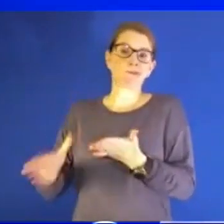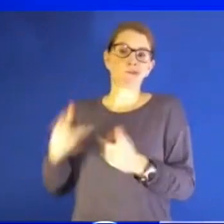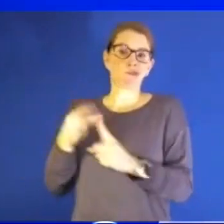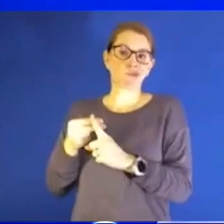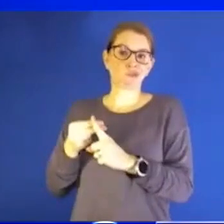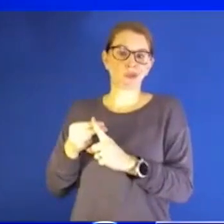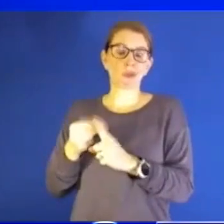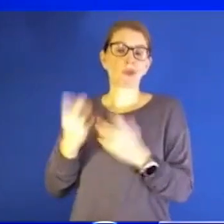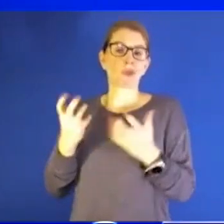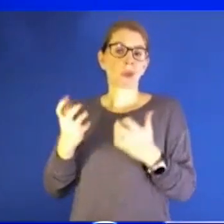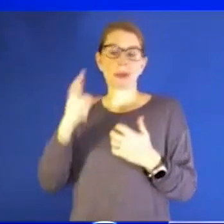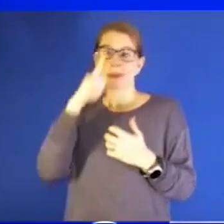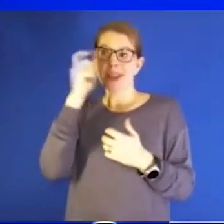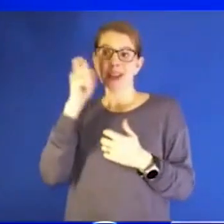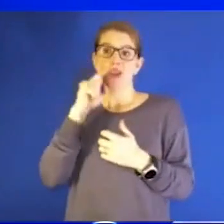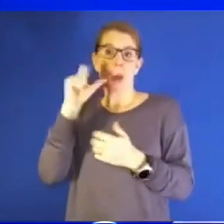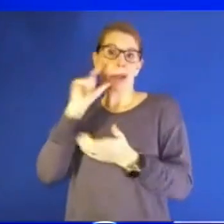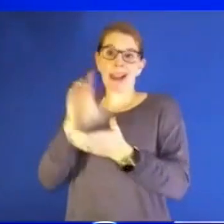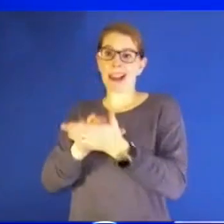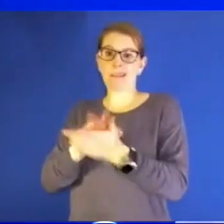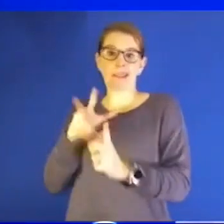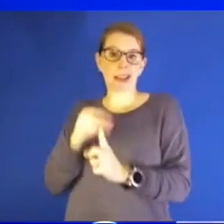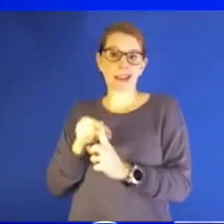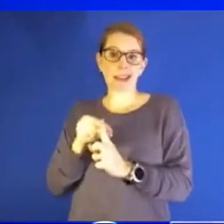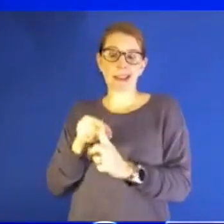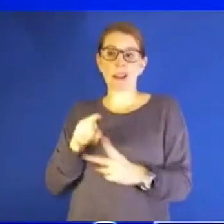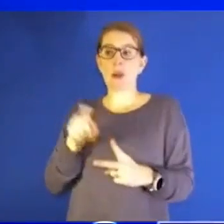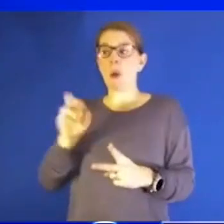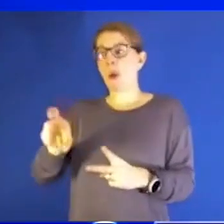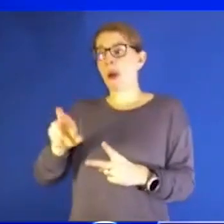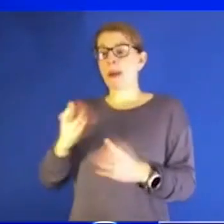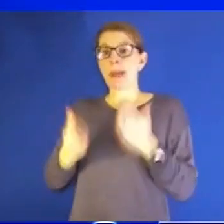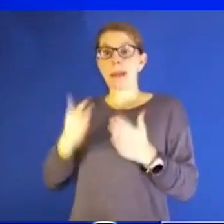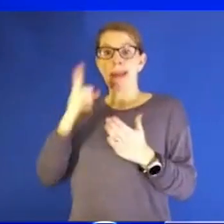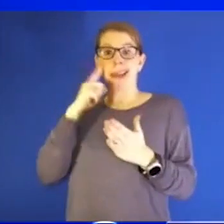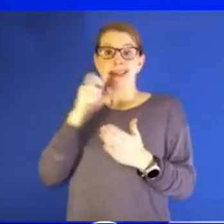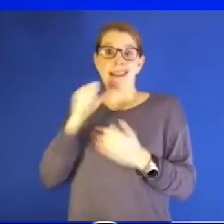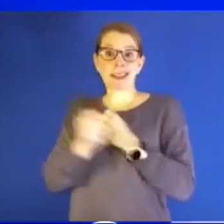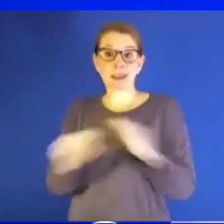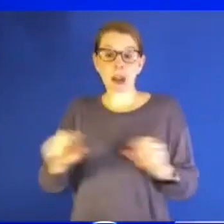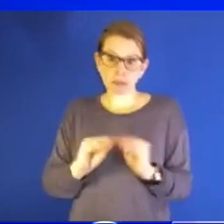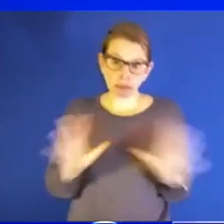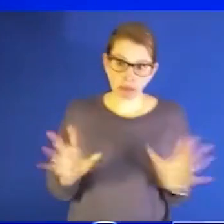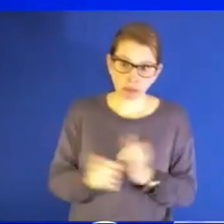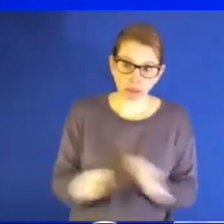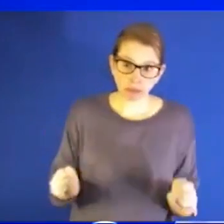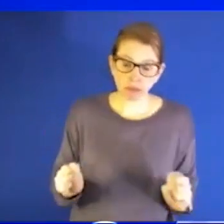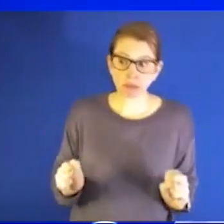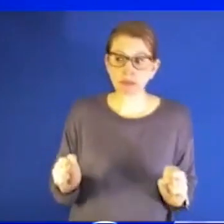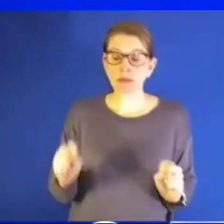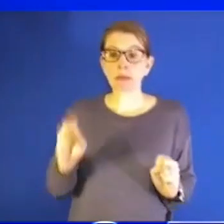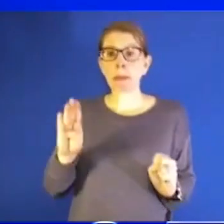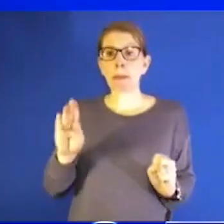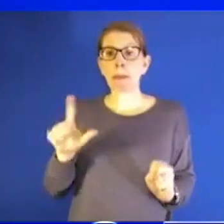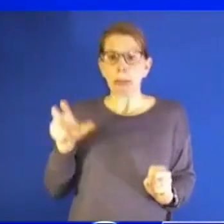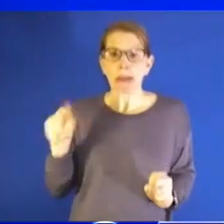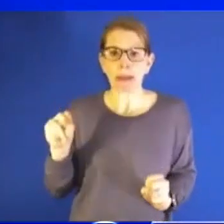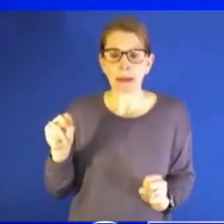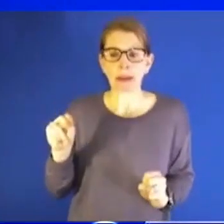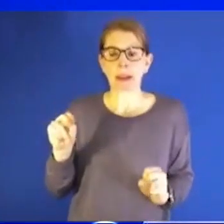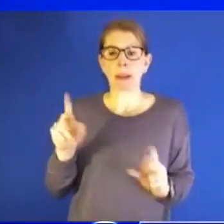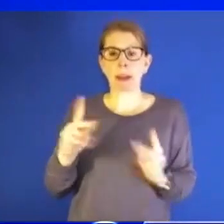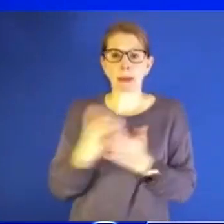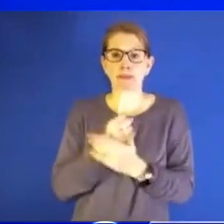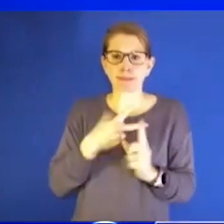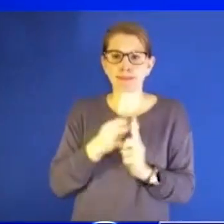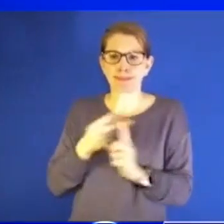maybe they don't believe in the vaccine. Maybe they don't think it's safe. It is obviously safe. It has been given in billions and billions of doses. It has proven to be much